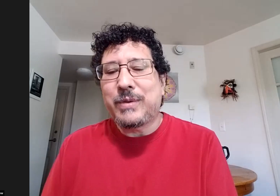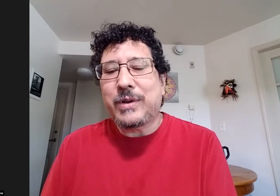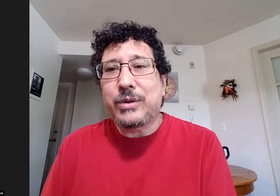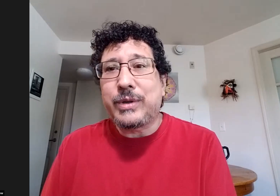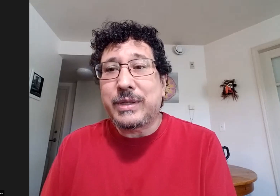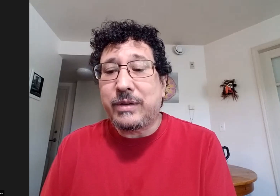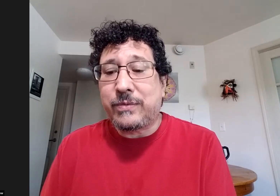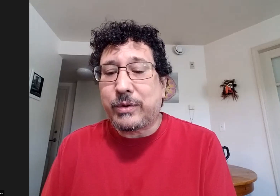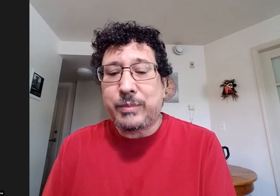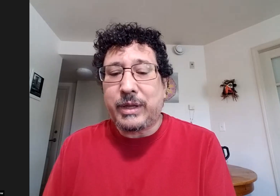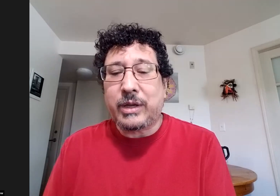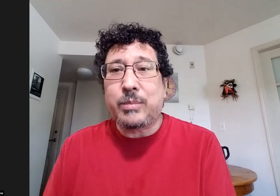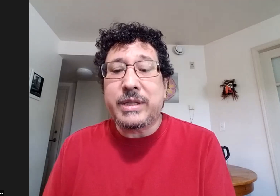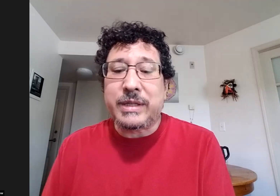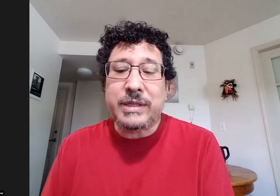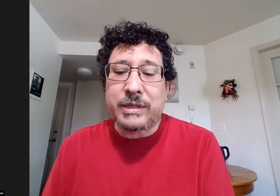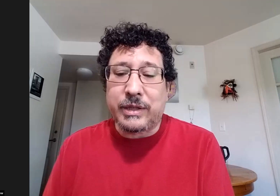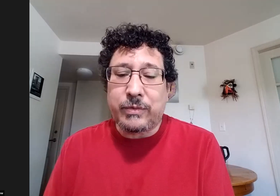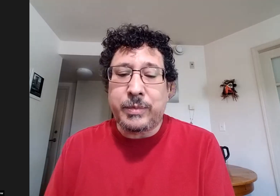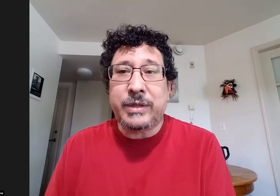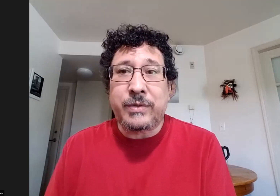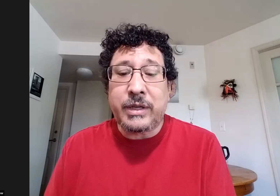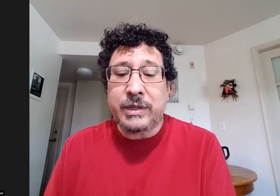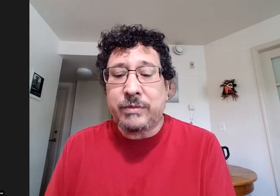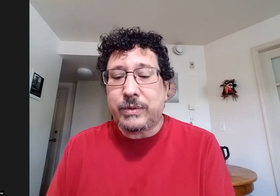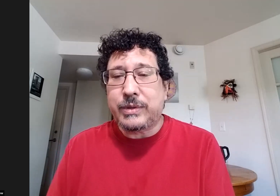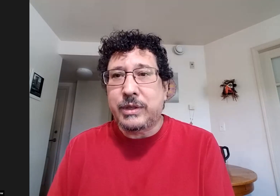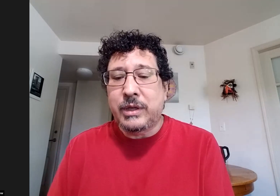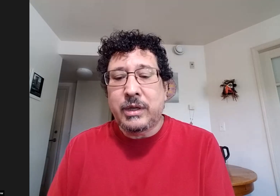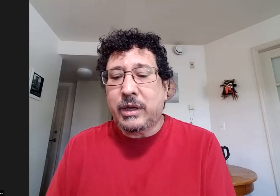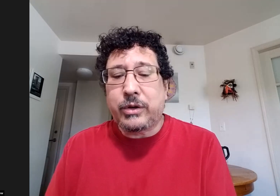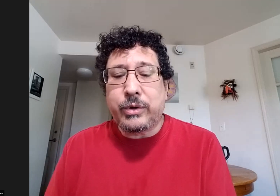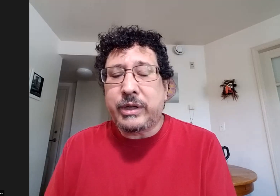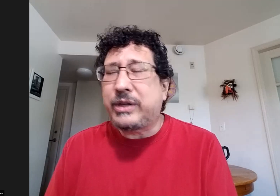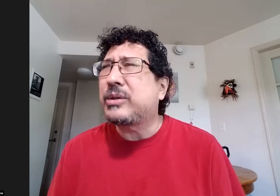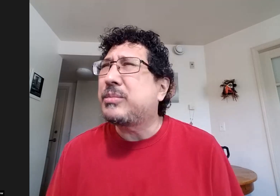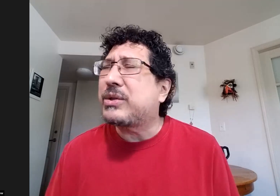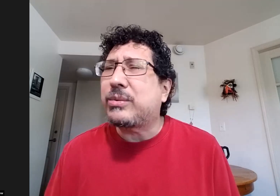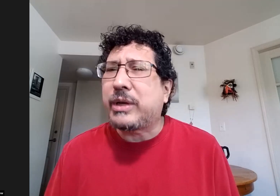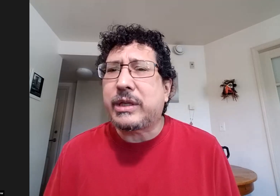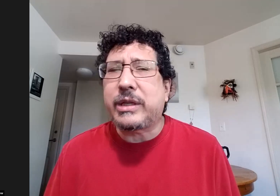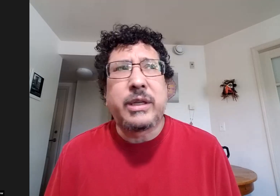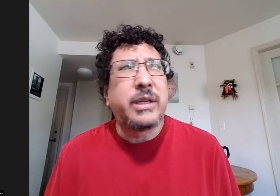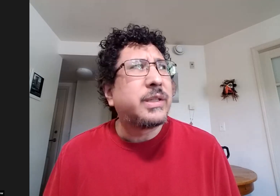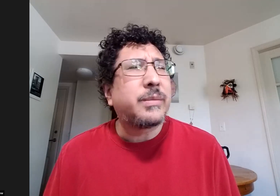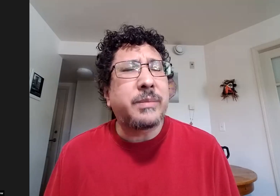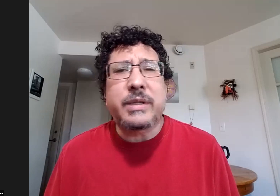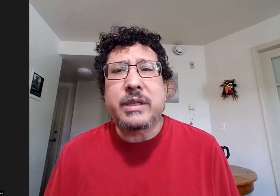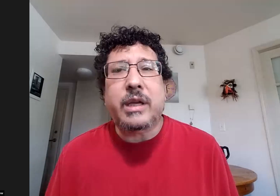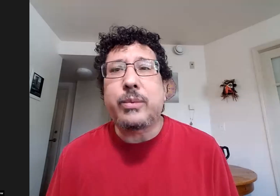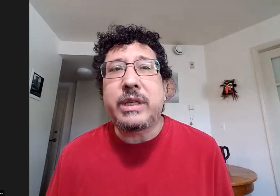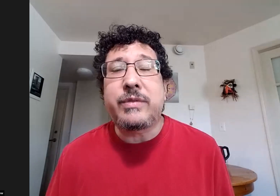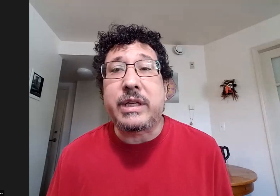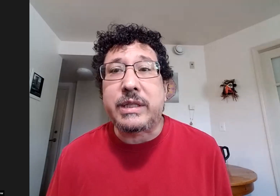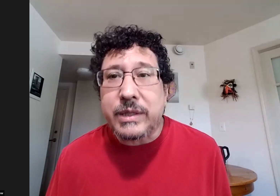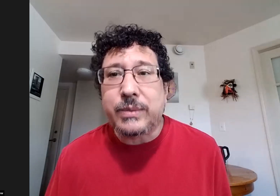My father recently informed me how my successes in life were because of his influence. I agreed and I told him, "You're so right, Dad. Sometimes I think